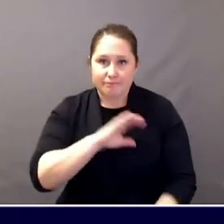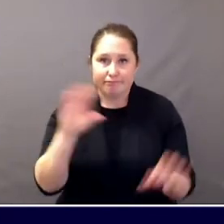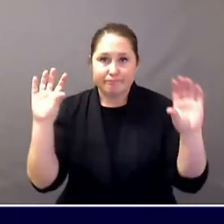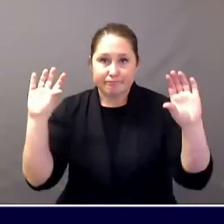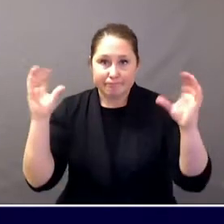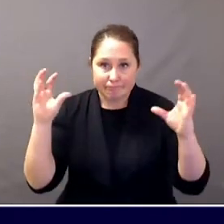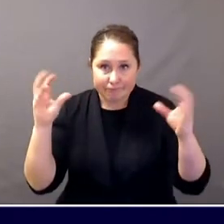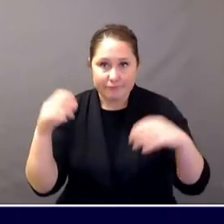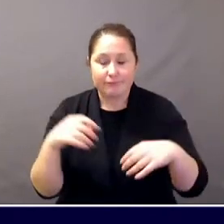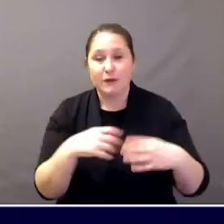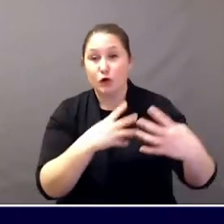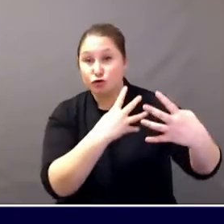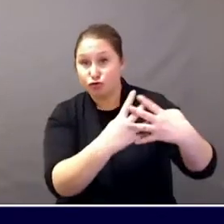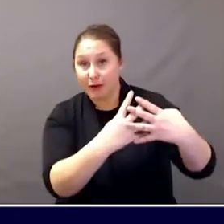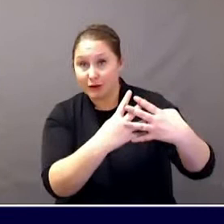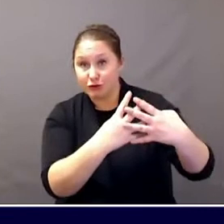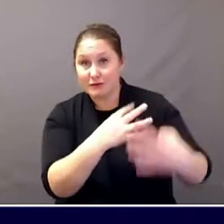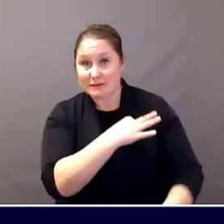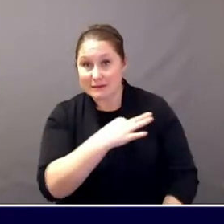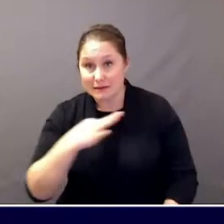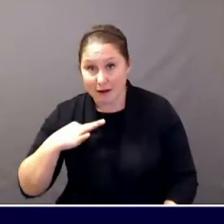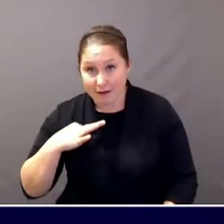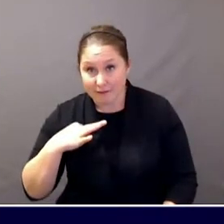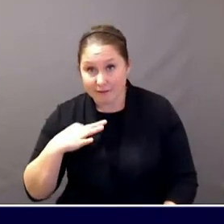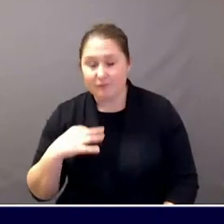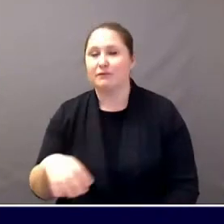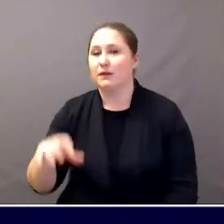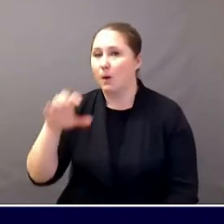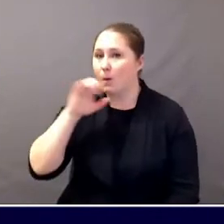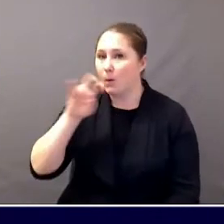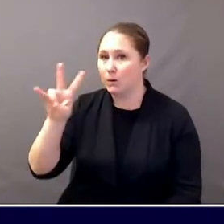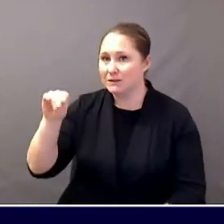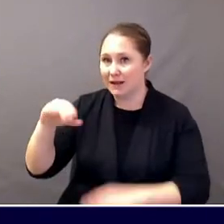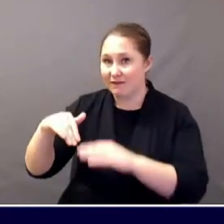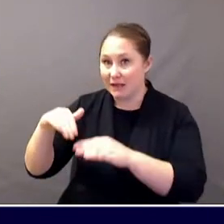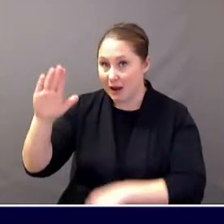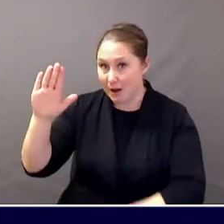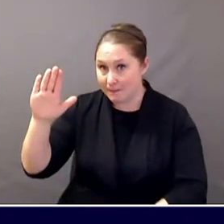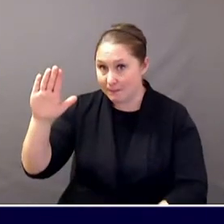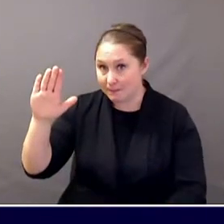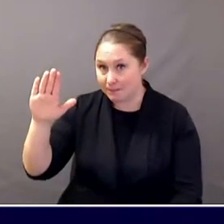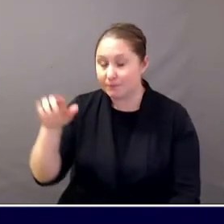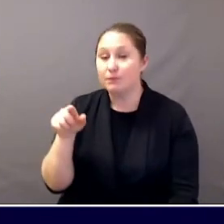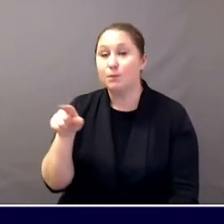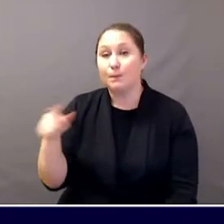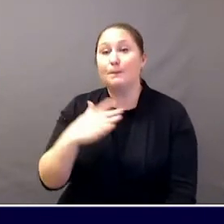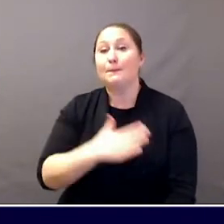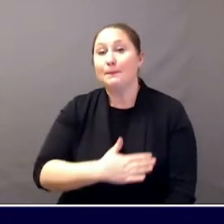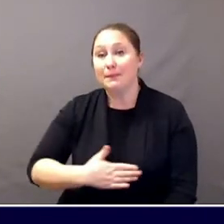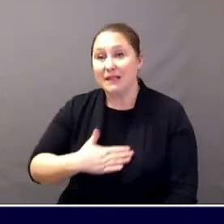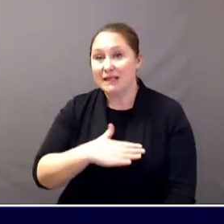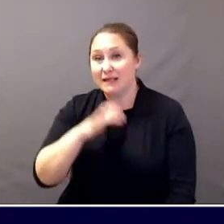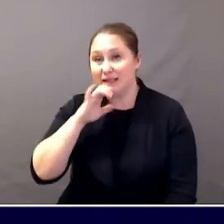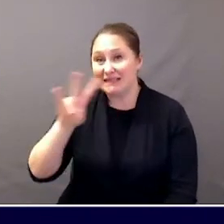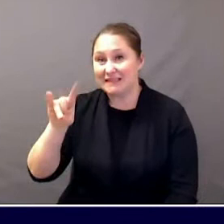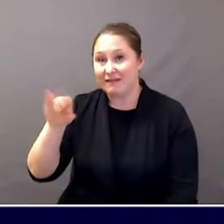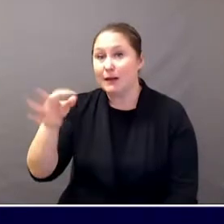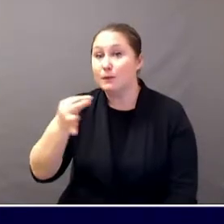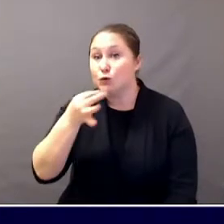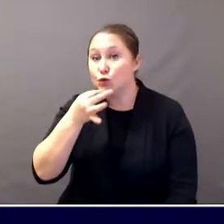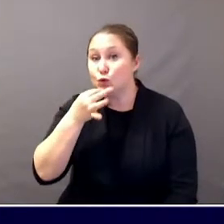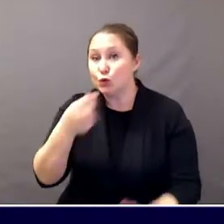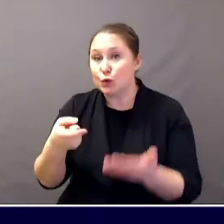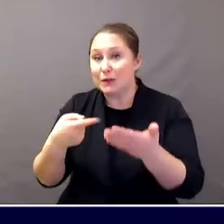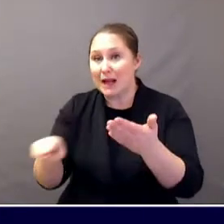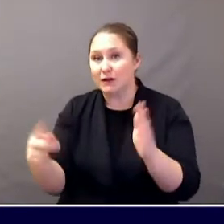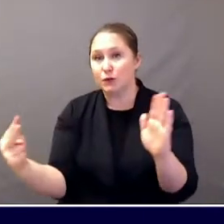we're getting ready for you people 70 and older. Come back to check out where you might be able to get a vaccine beginning next week. But